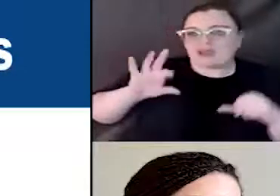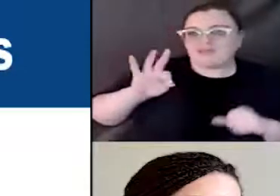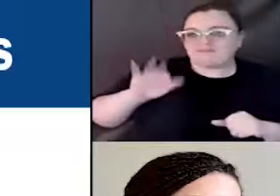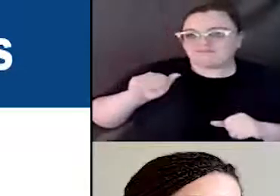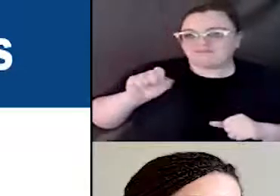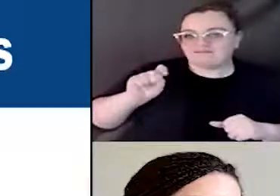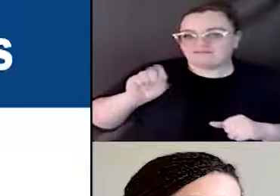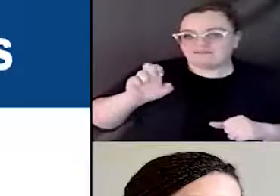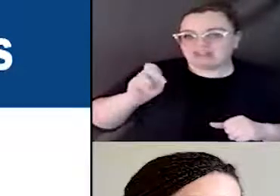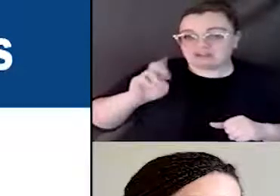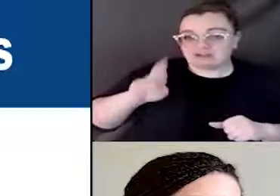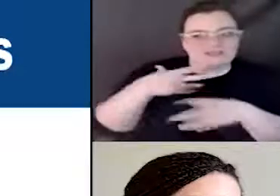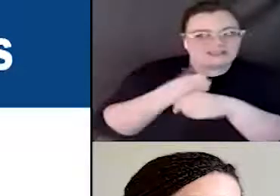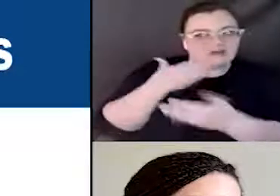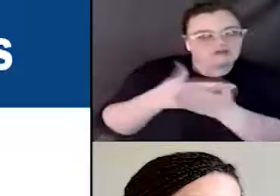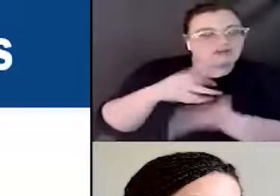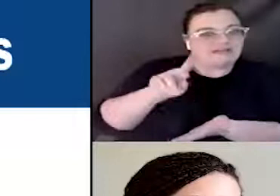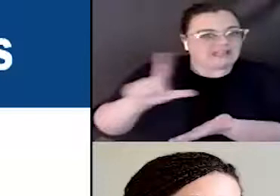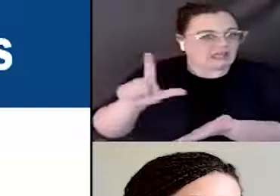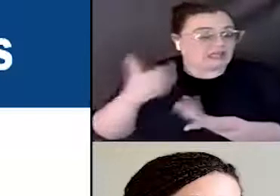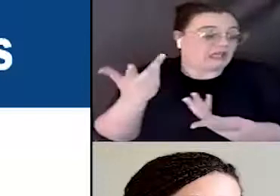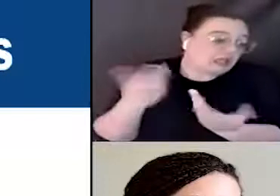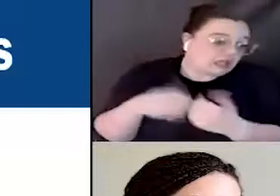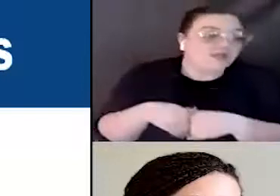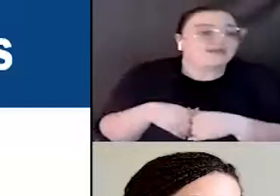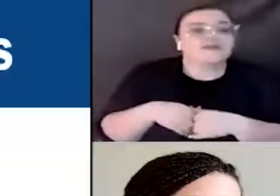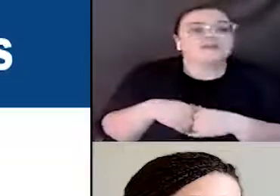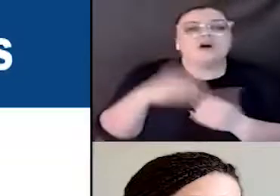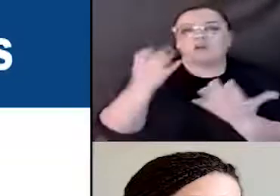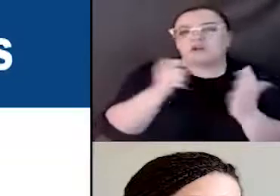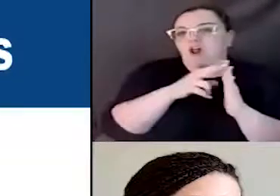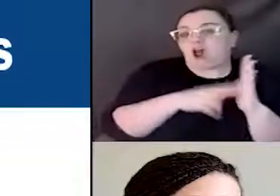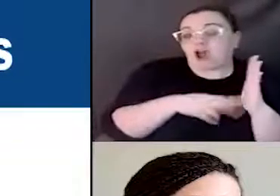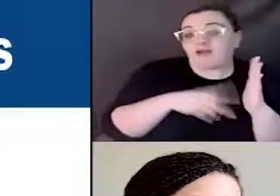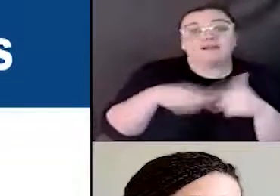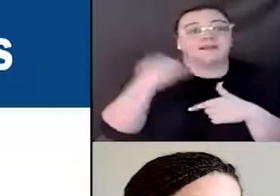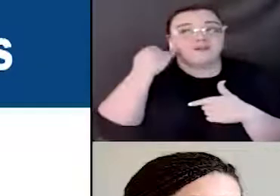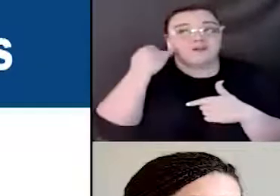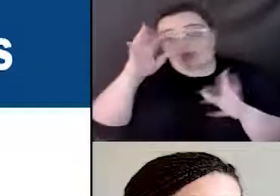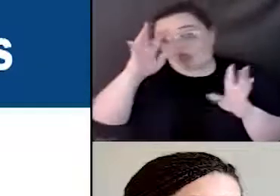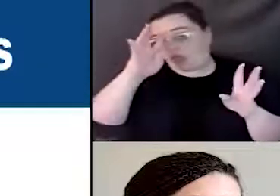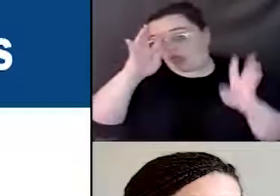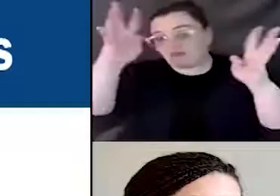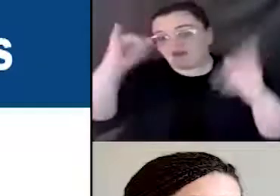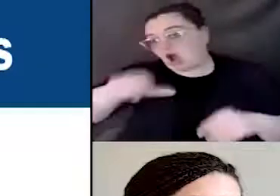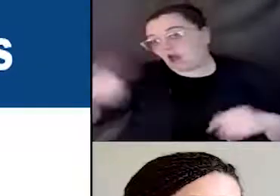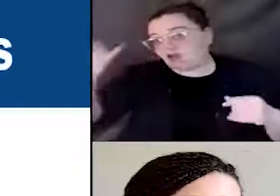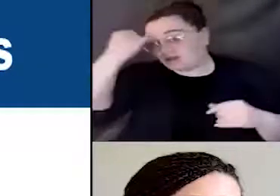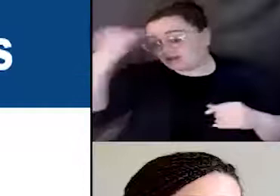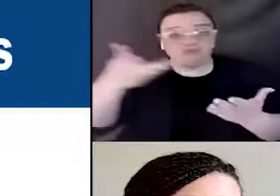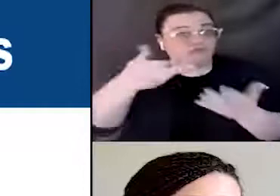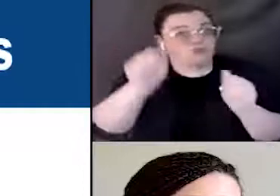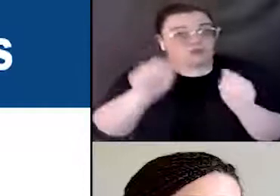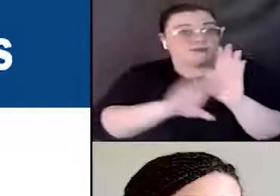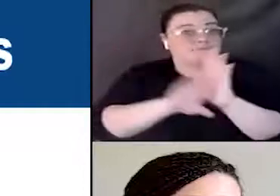get for this amount of money. And so you want to look at those, but then if you have other ideas for doing different things, we can certainly work with you in